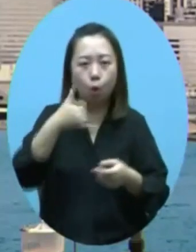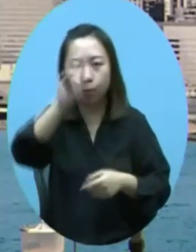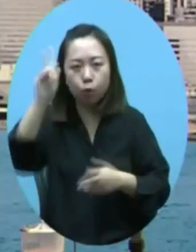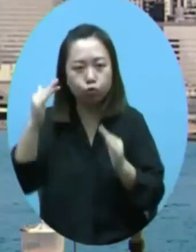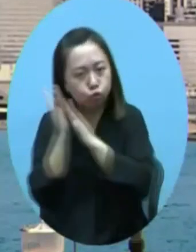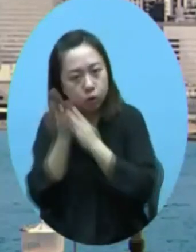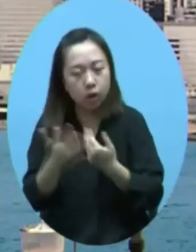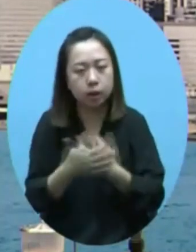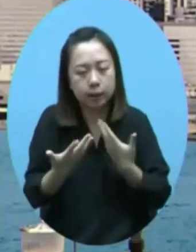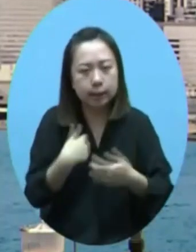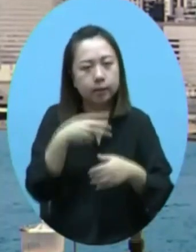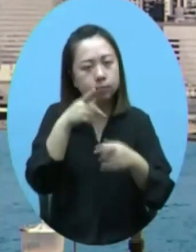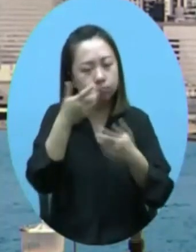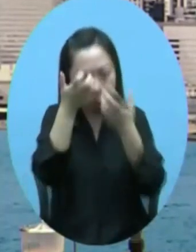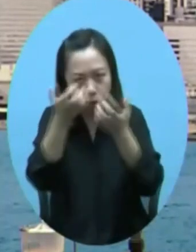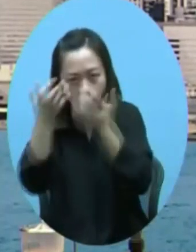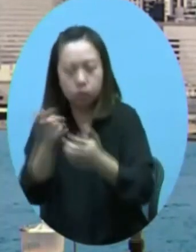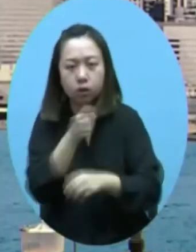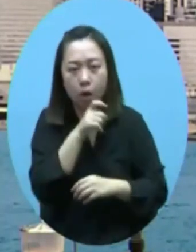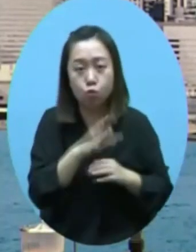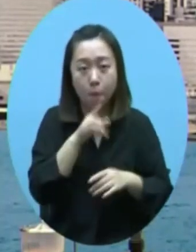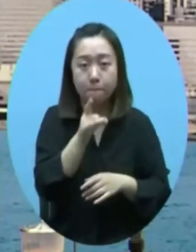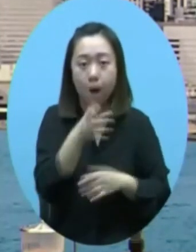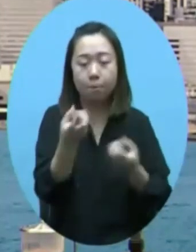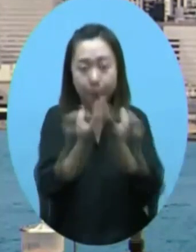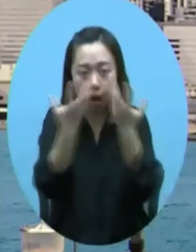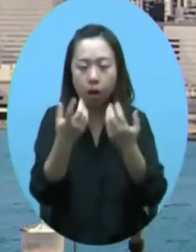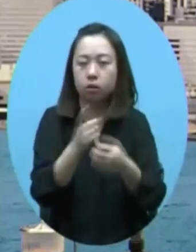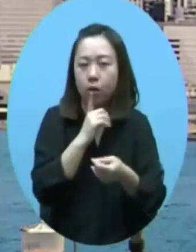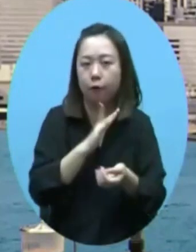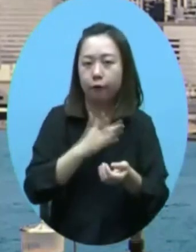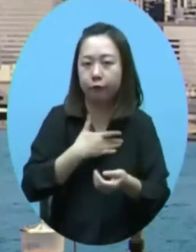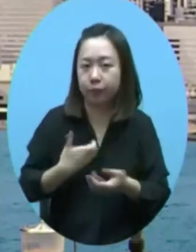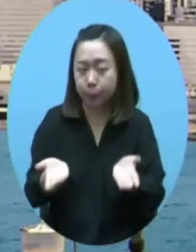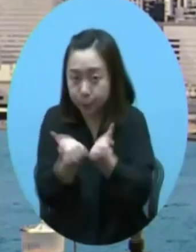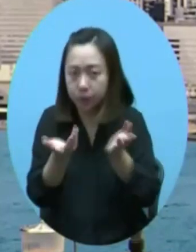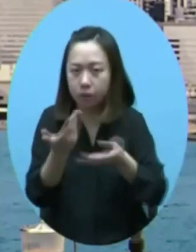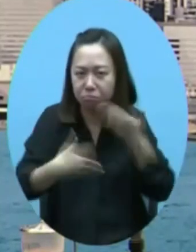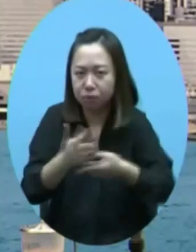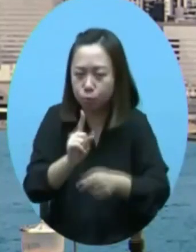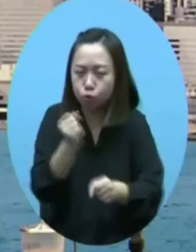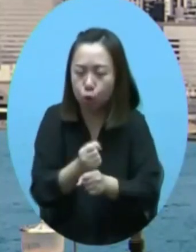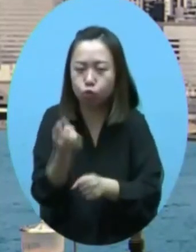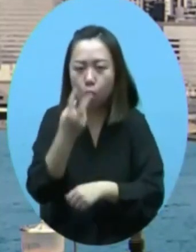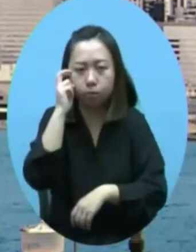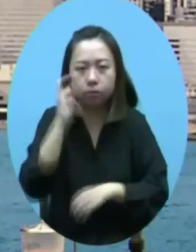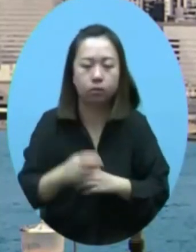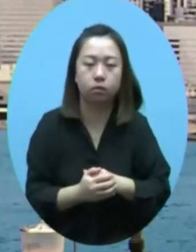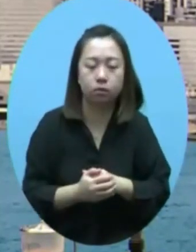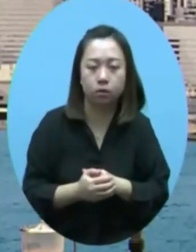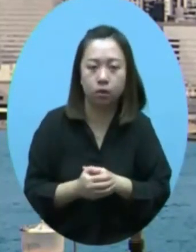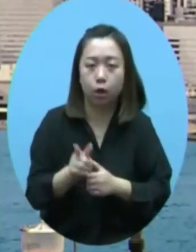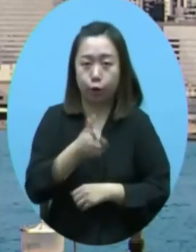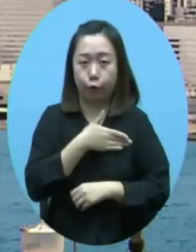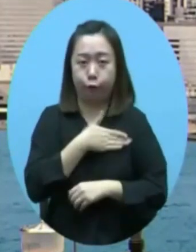can the residents go? So we are having close monitoring of the situation there. If there are any cases identified, then we'll see what we should